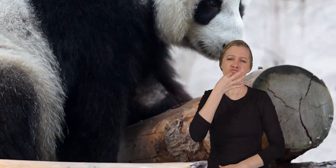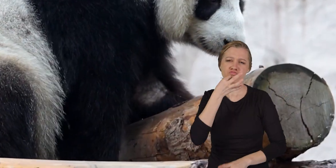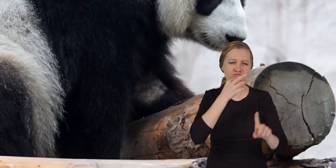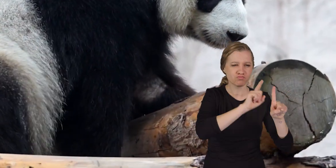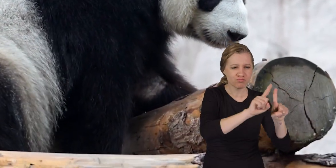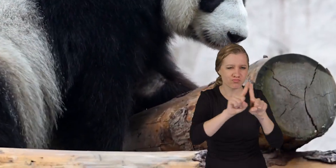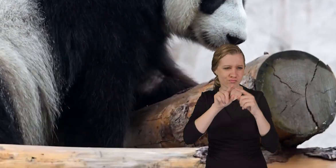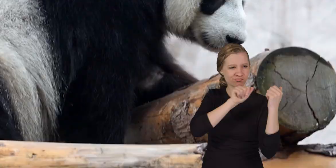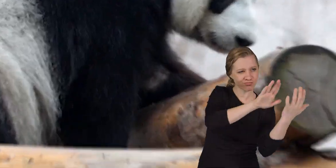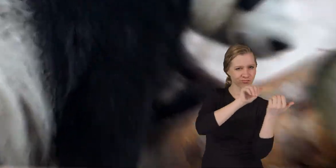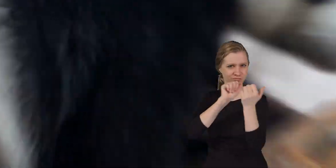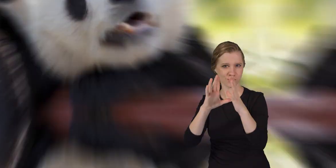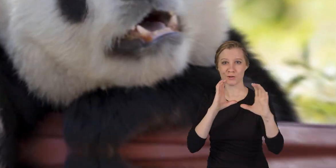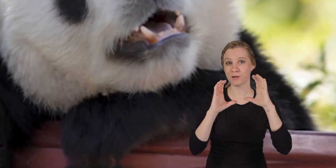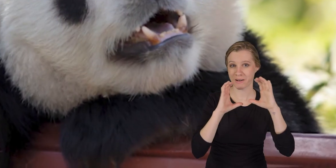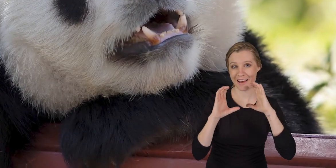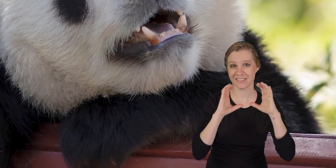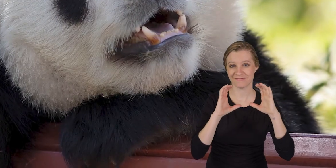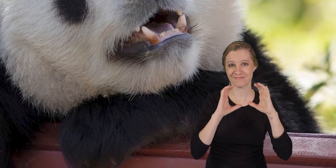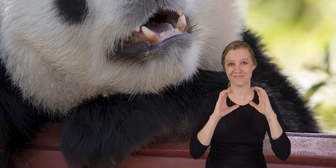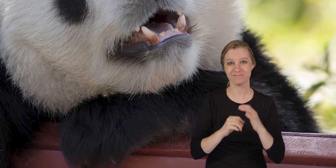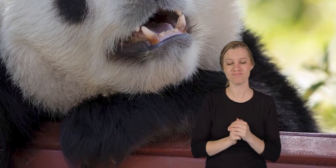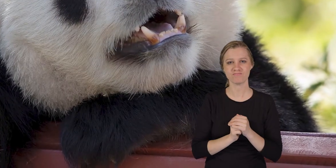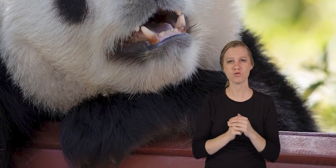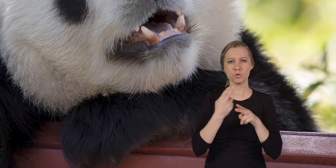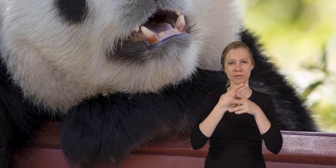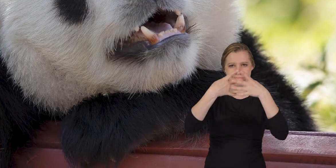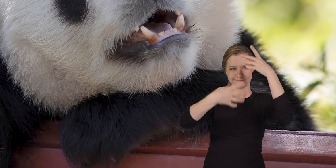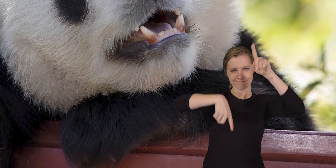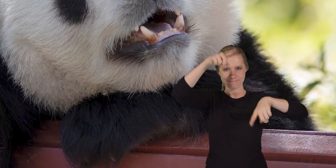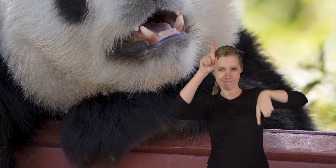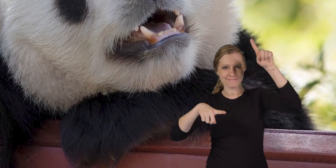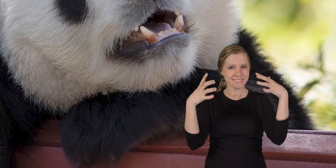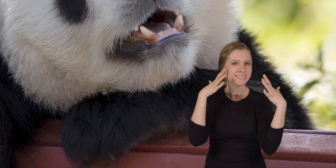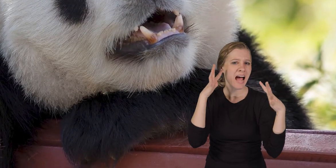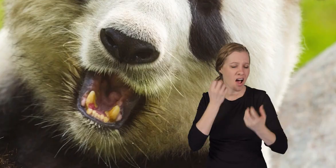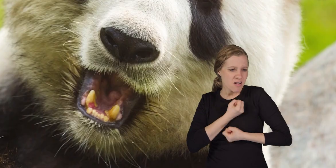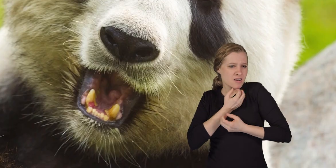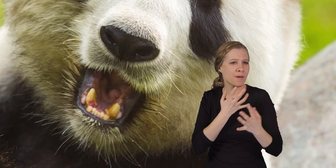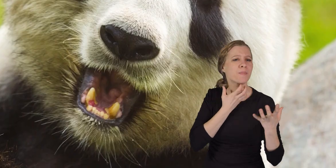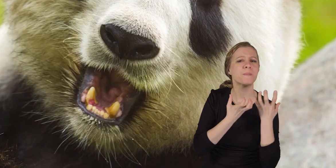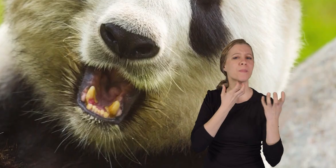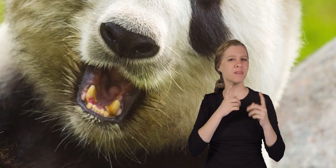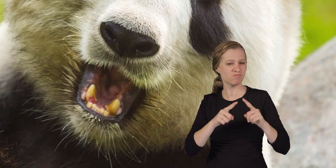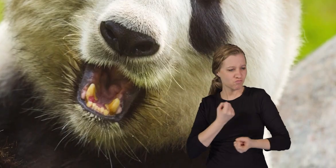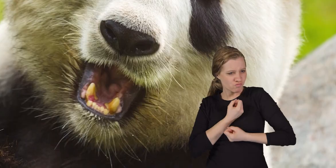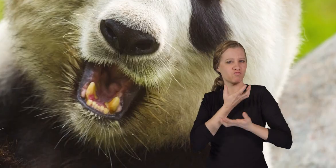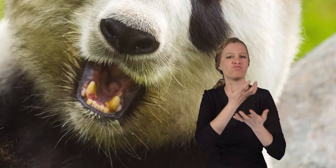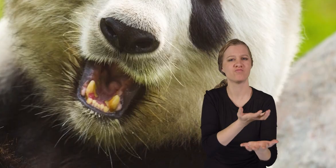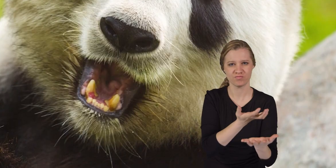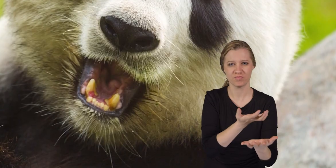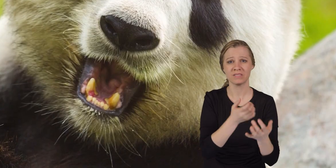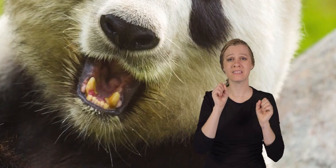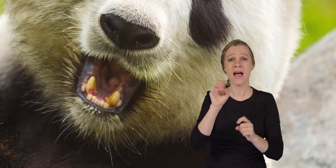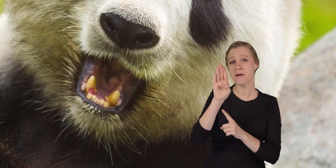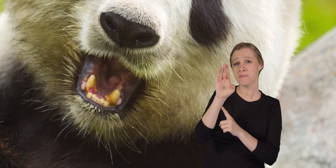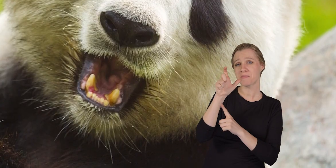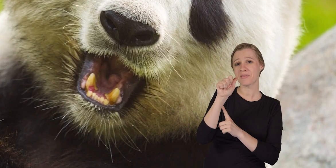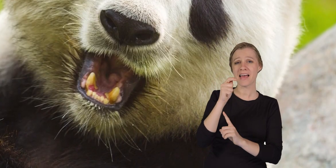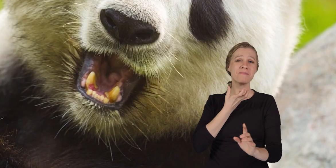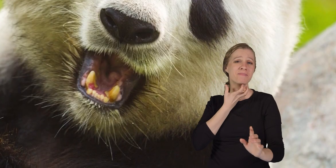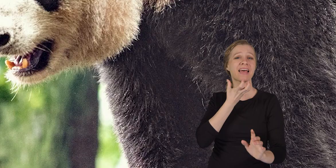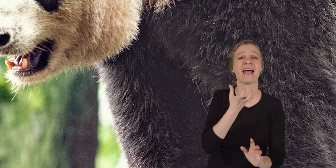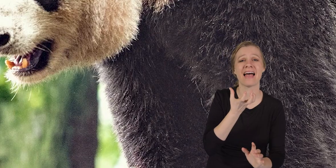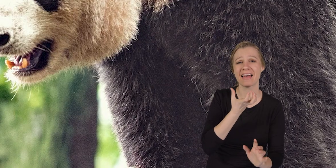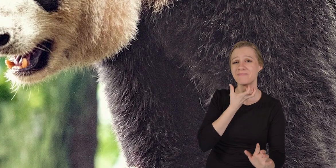communicate in many ways. They use a variety of sounds to express themselves, such as bleats,